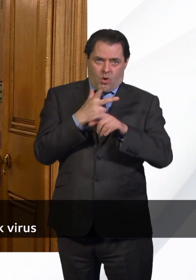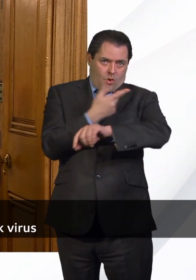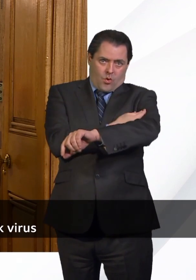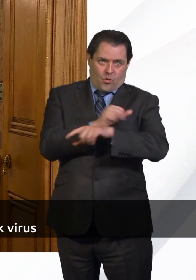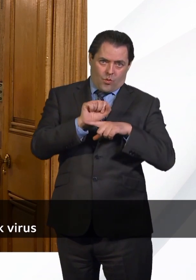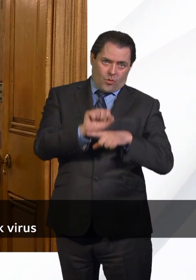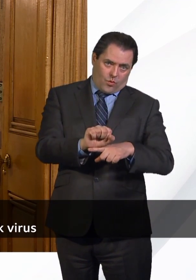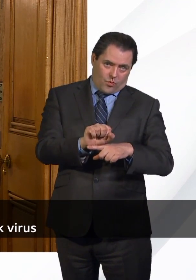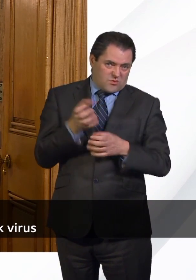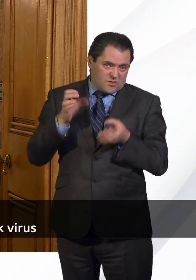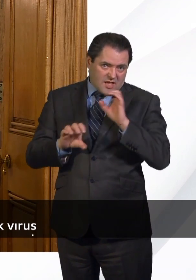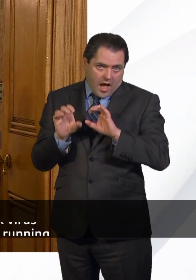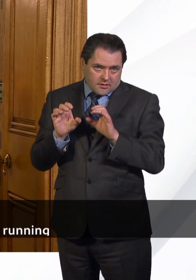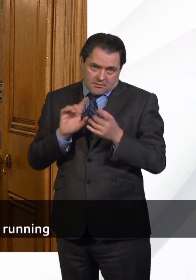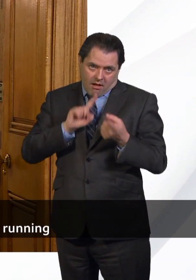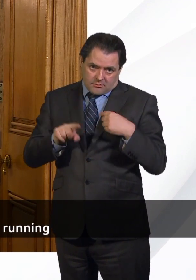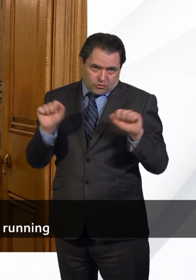whilst I don't rule anything out,